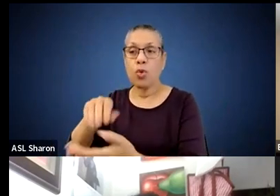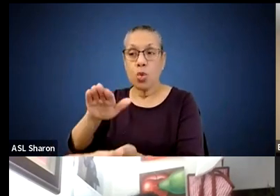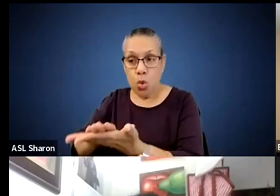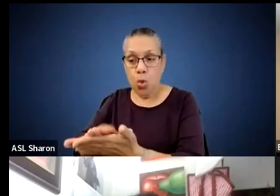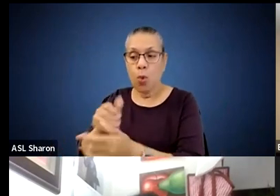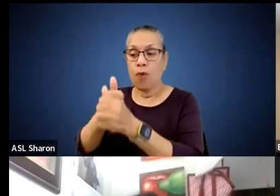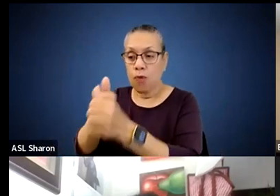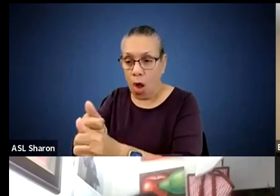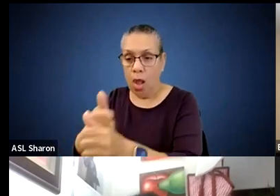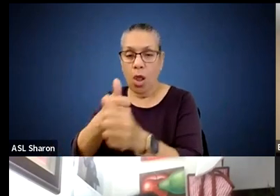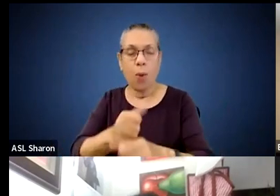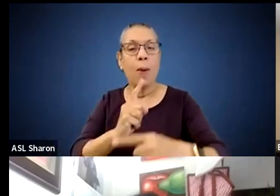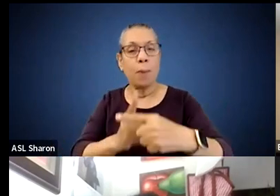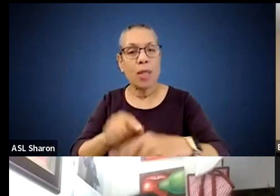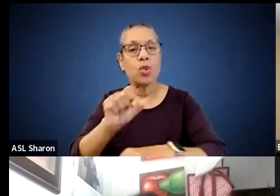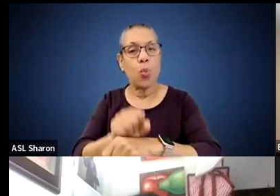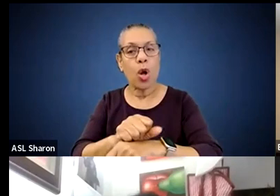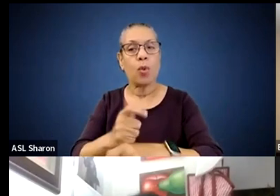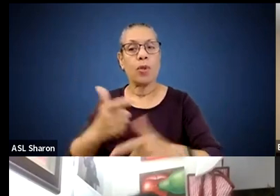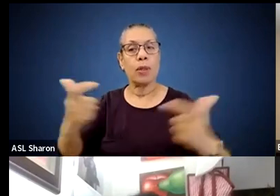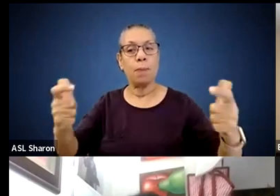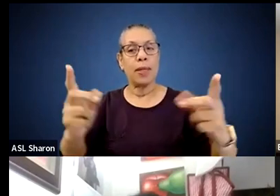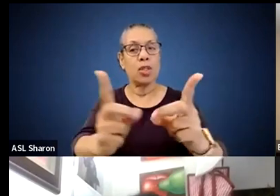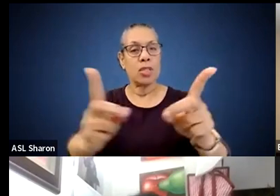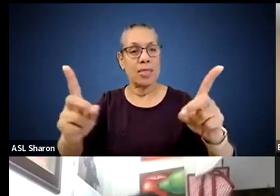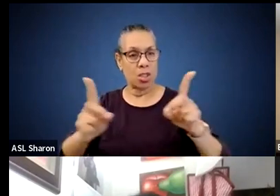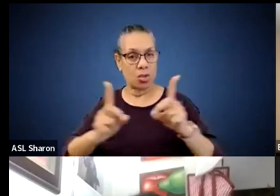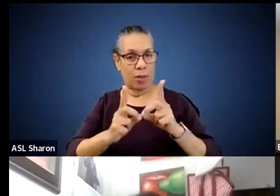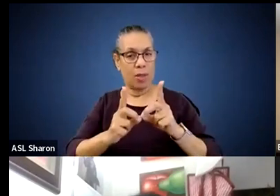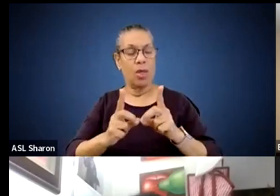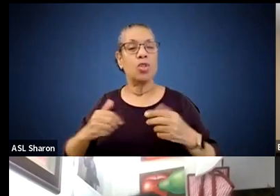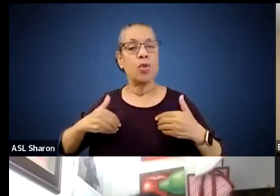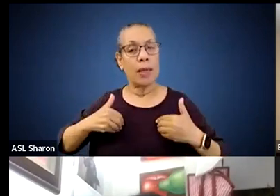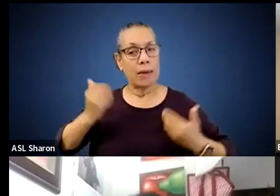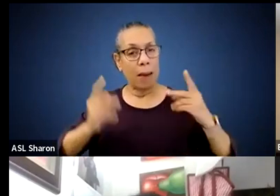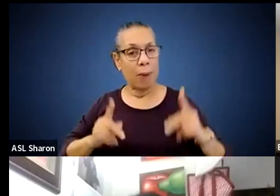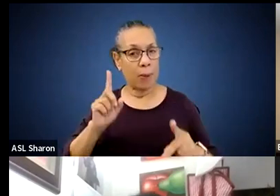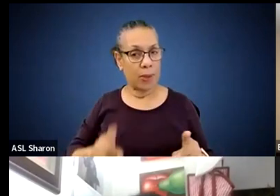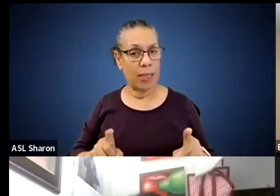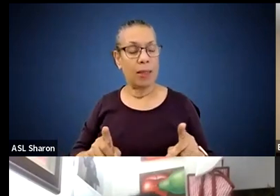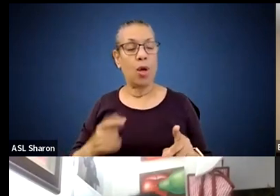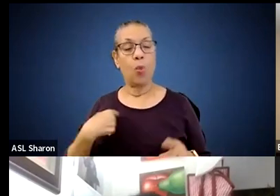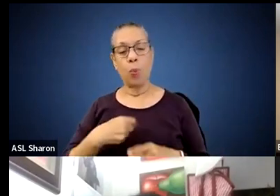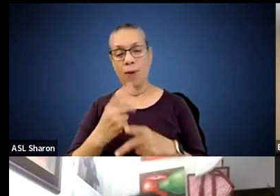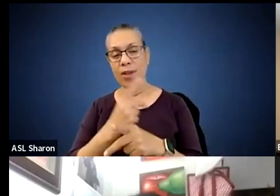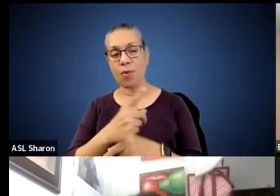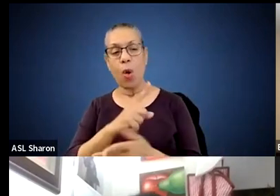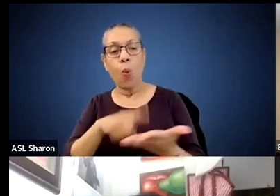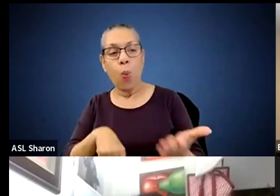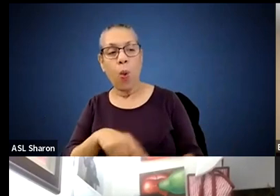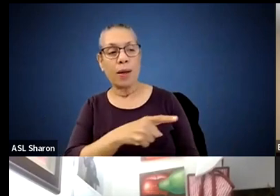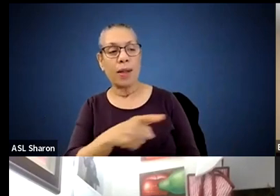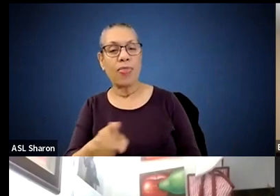also on working with the district in building out the levels it supports that young people need once they once we discover what the